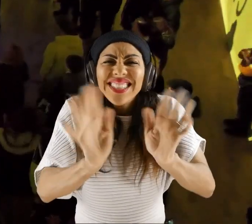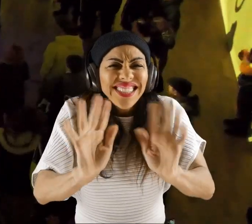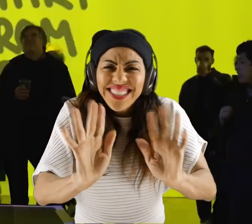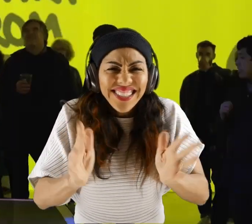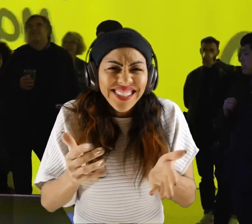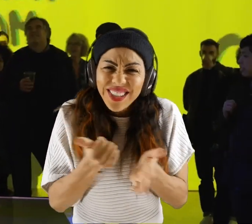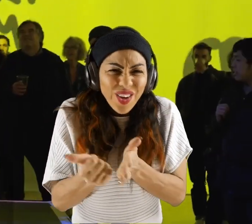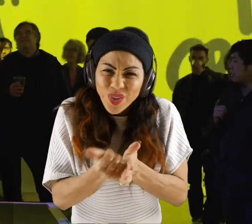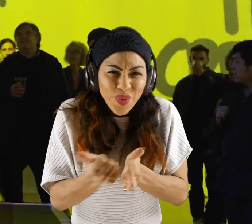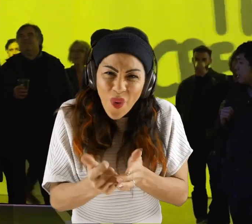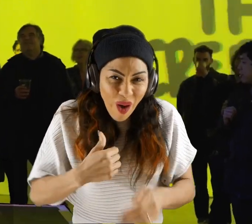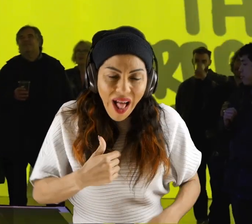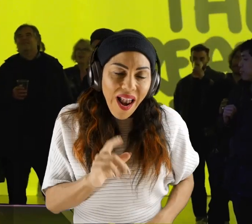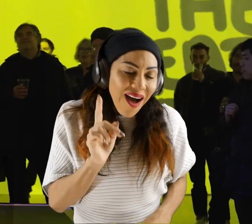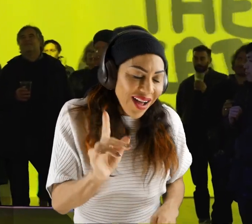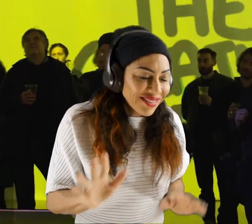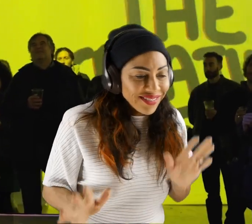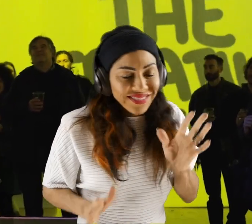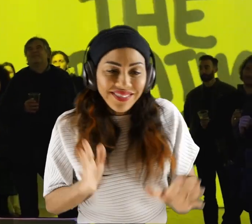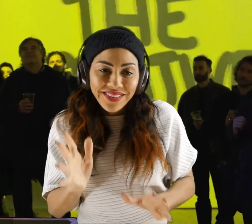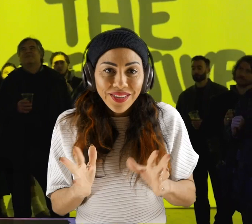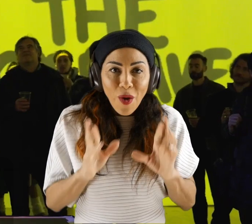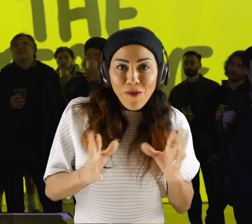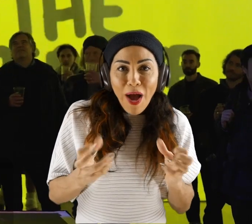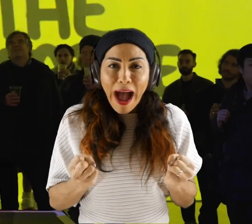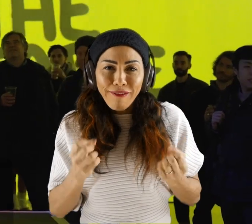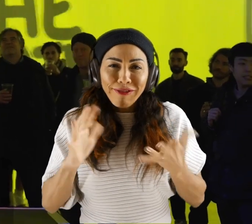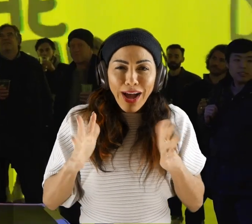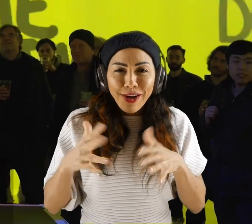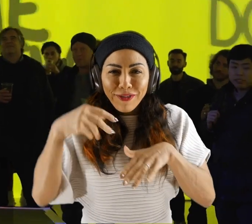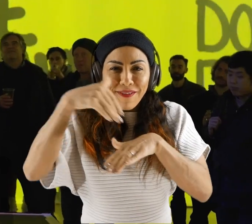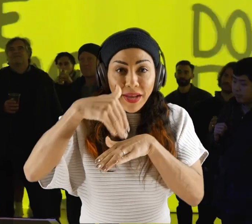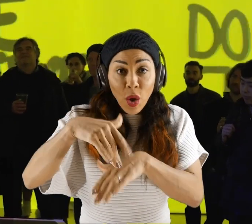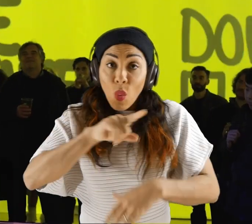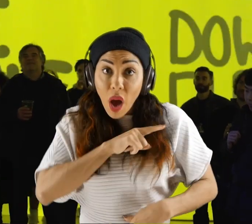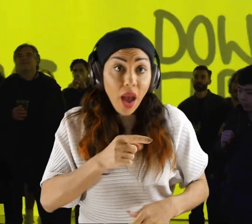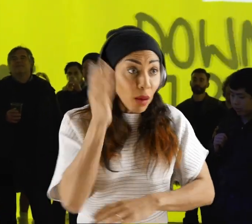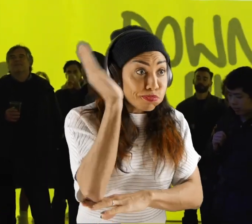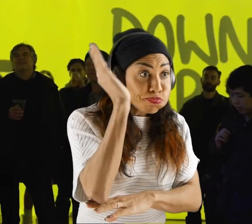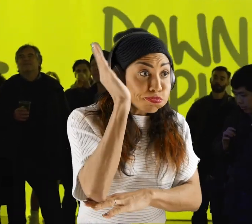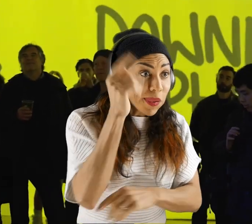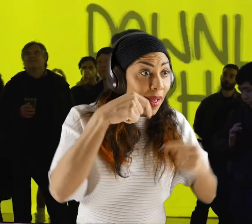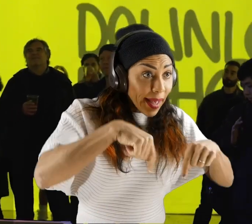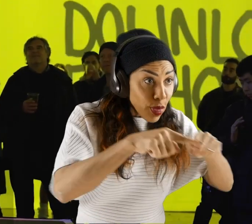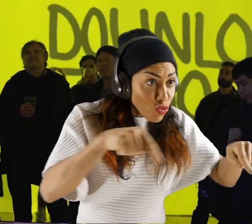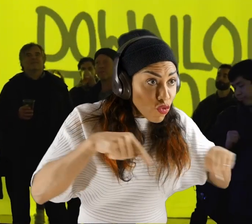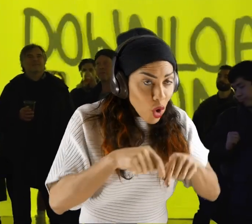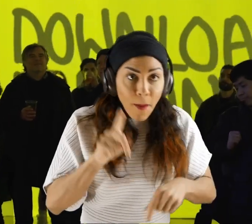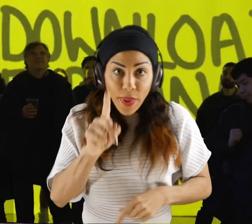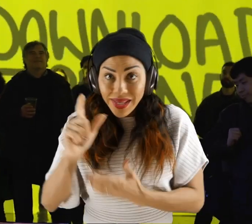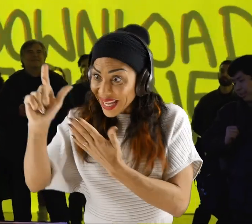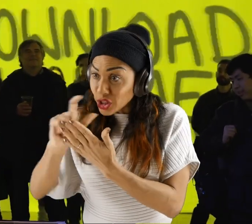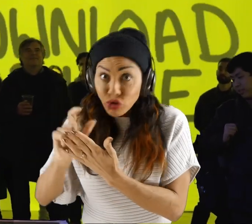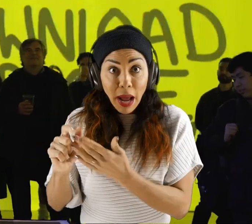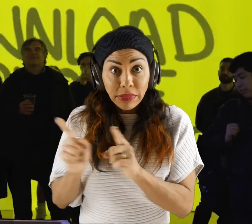but it's going to kind of have some kind of effect, because I'll be speaking to everyone in the room and then I guess people on Instagram